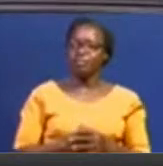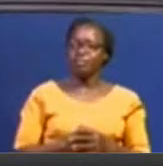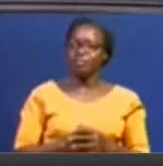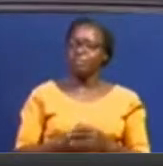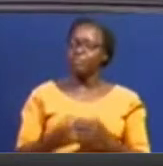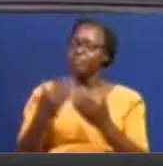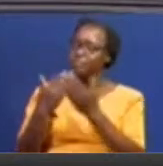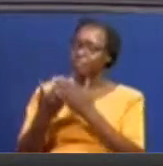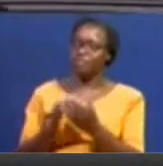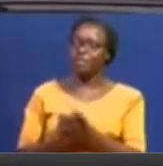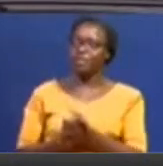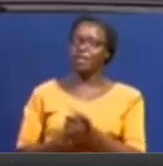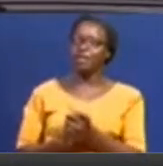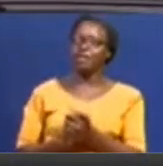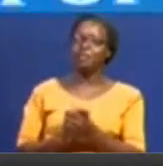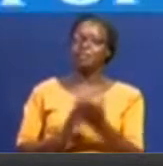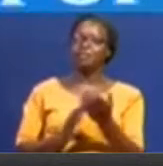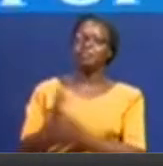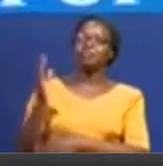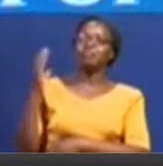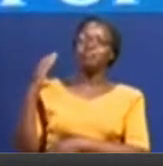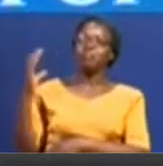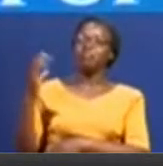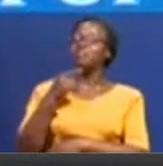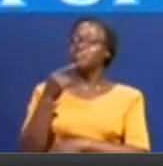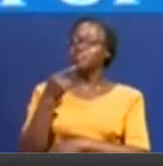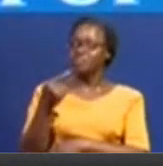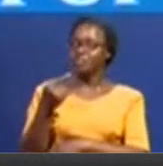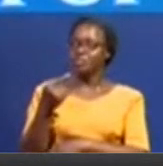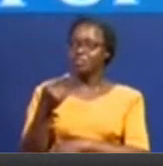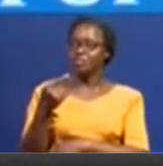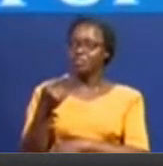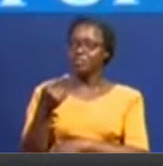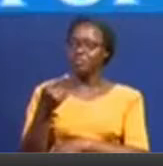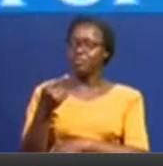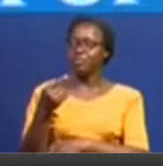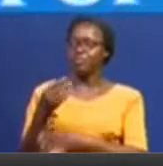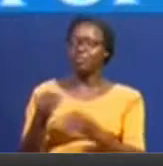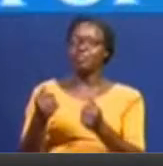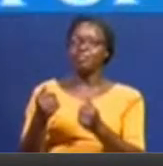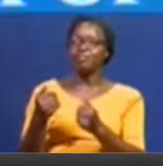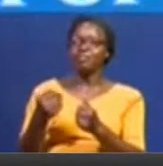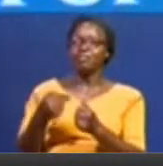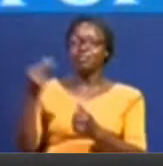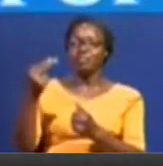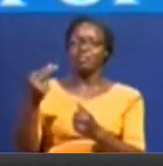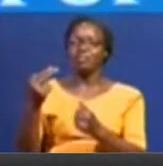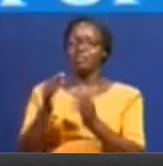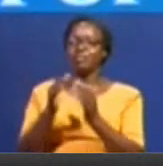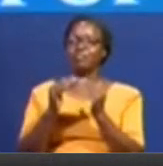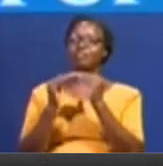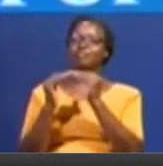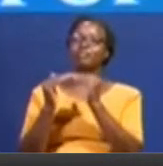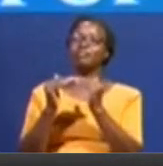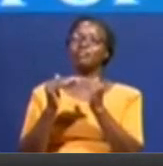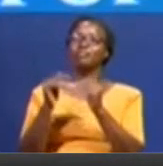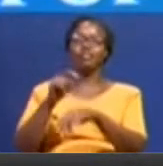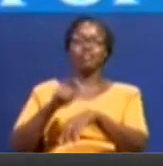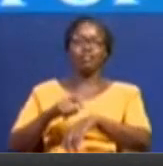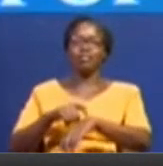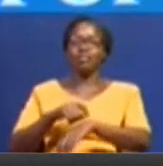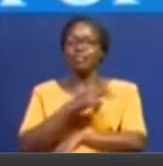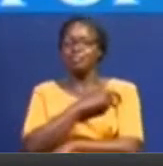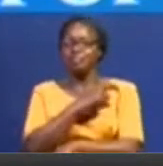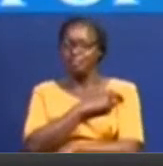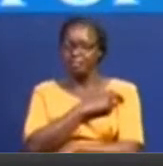Thank you. And through the chair, like I've said, I handled a high-pressure job while I was a consultant under